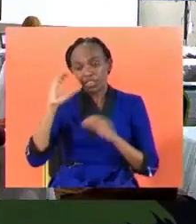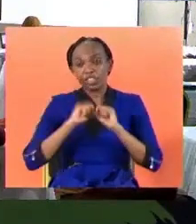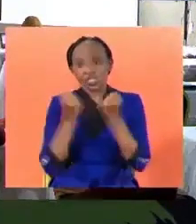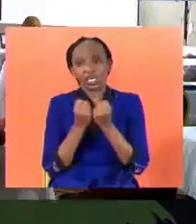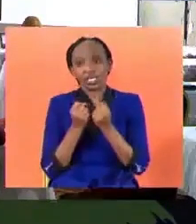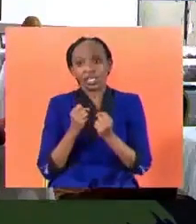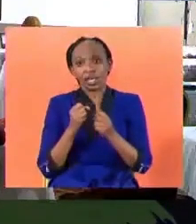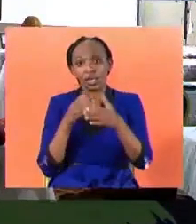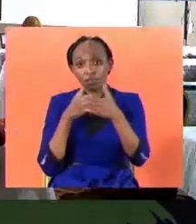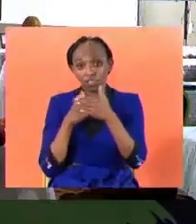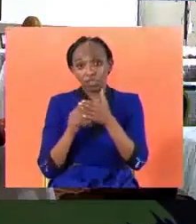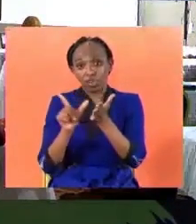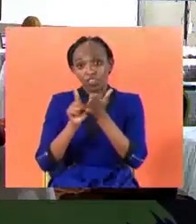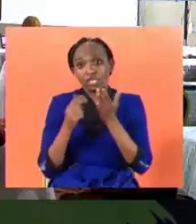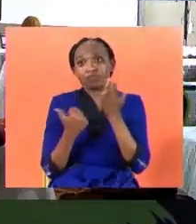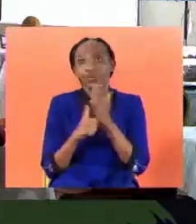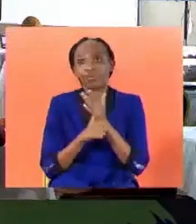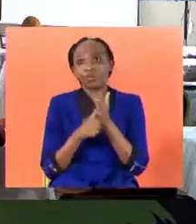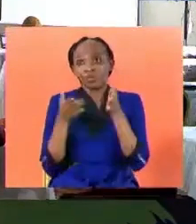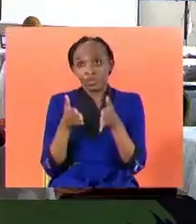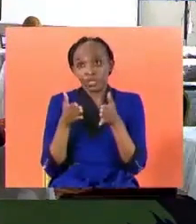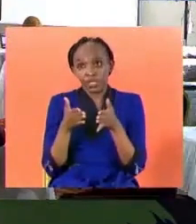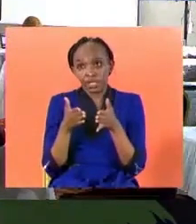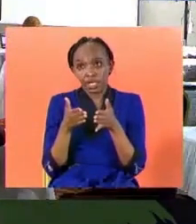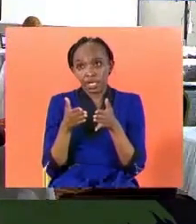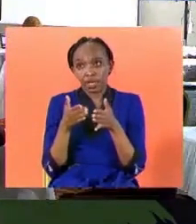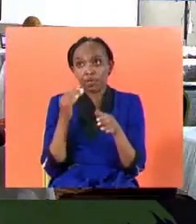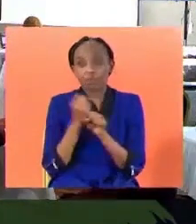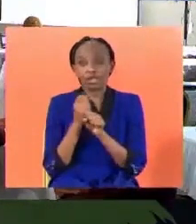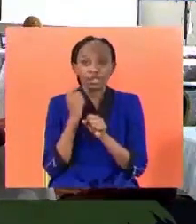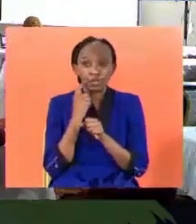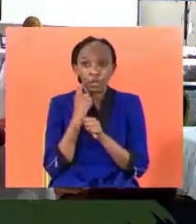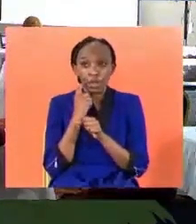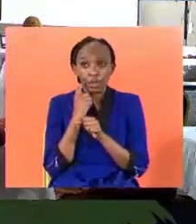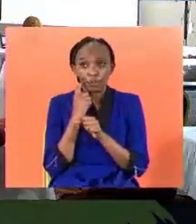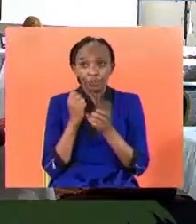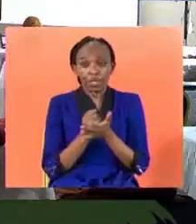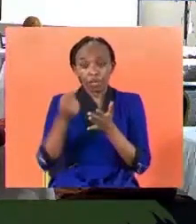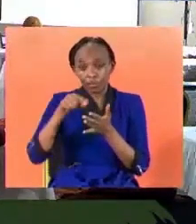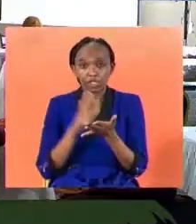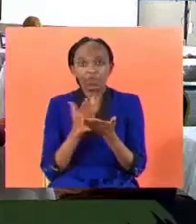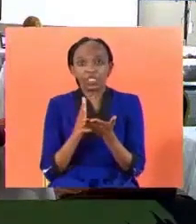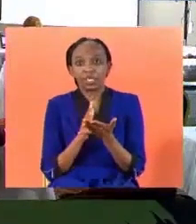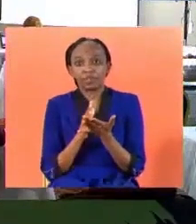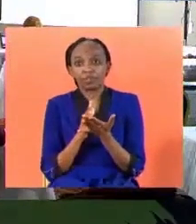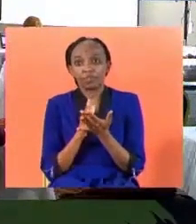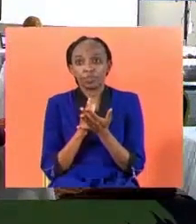prevention of the debt crisis. This workshop helped us to share